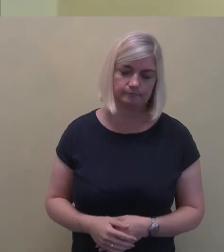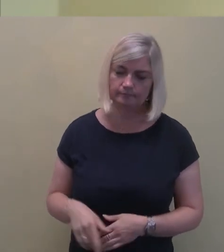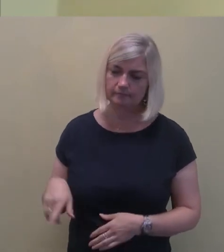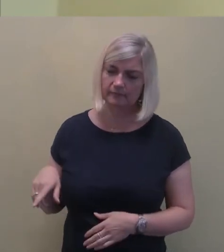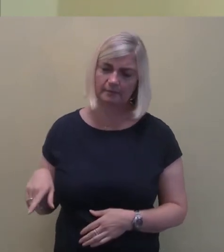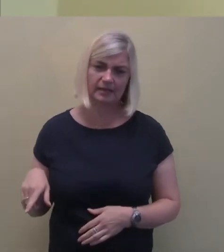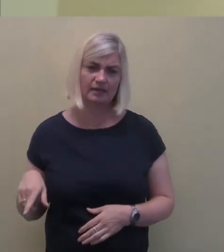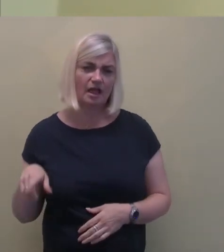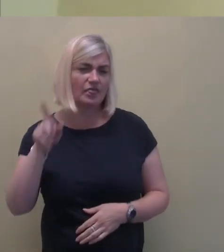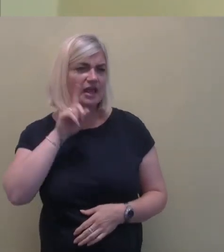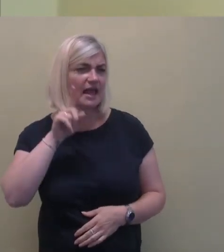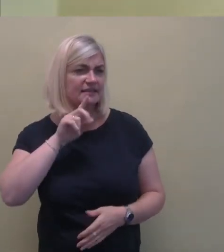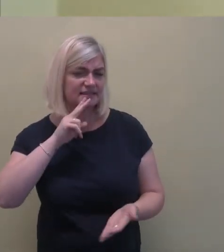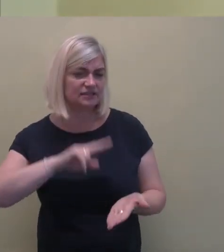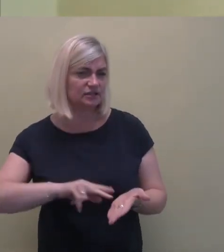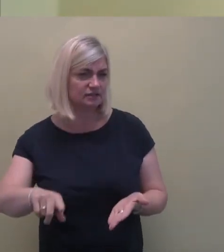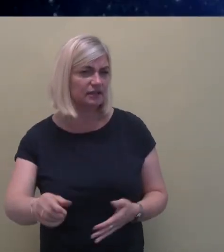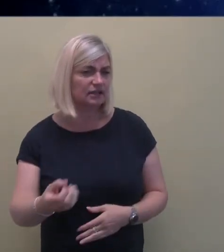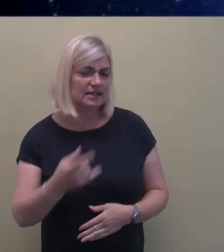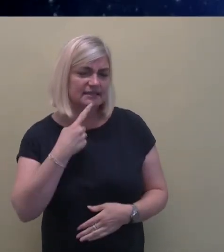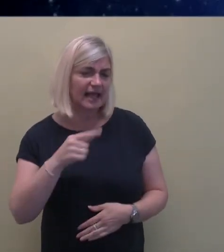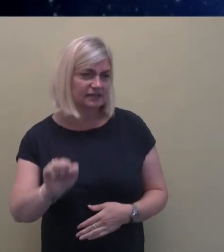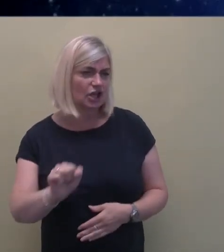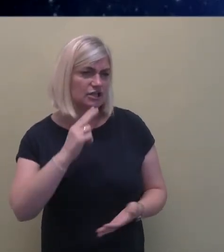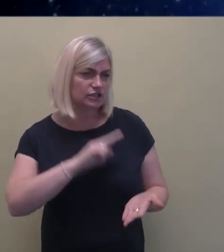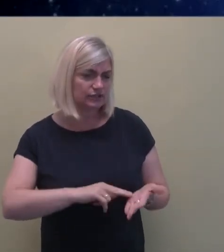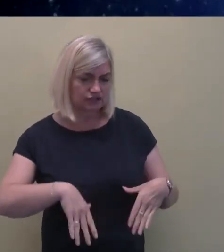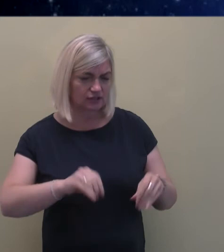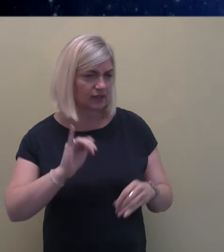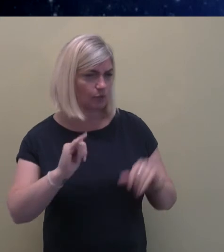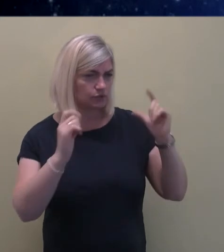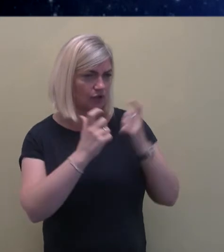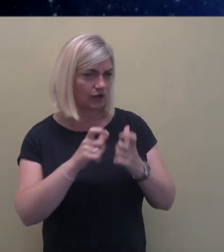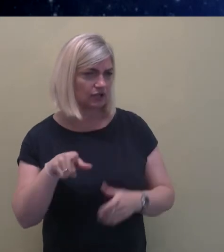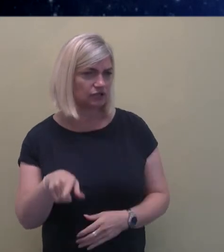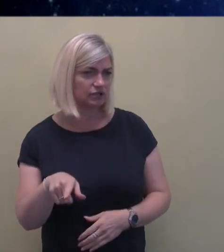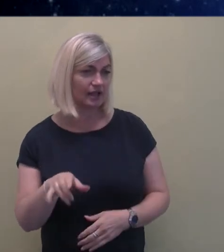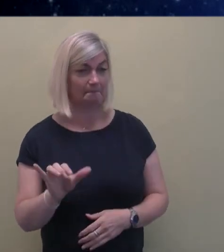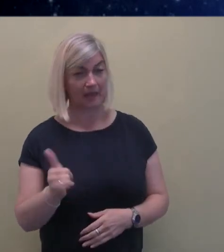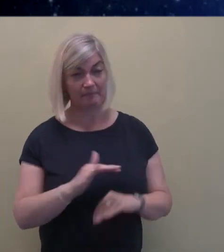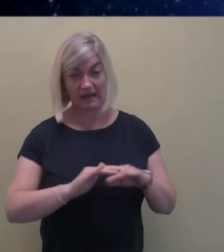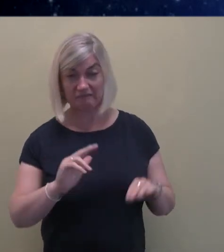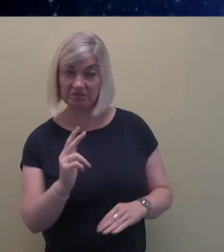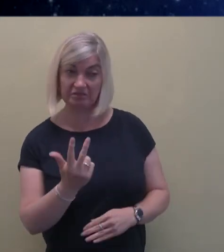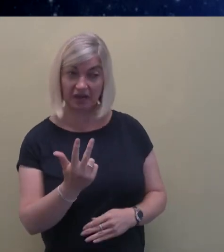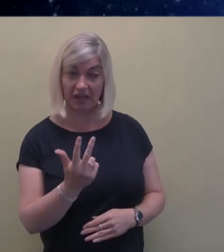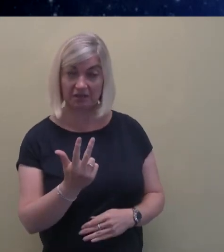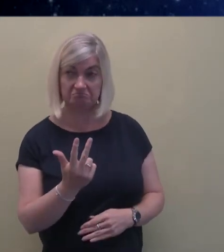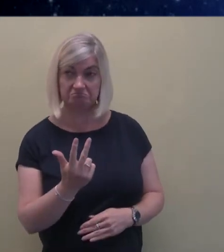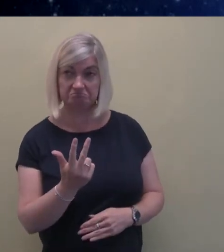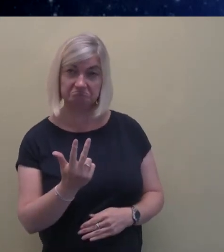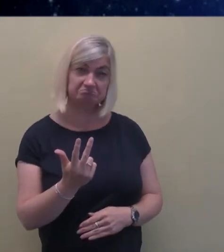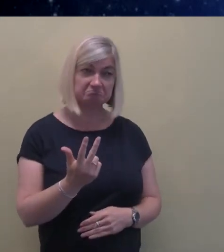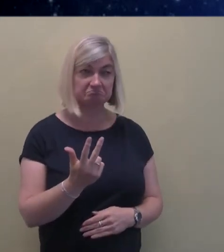access to get Unity and develop games. Neil, this question is about career as to Alison's son. He's starting in Walsall